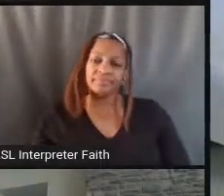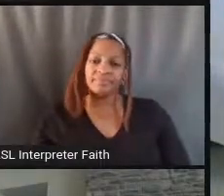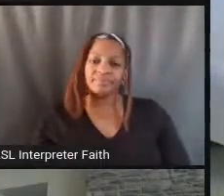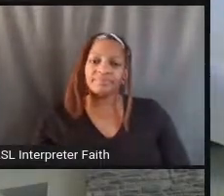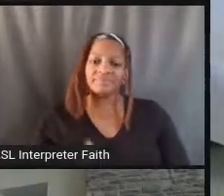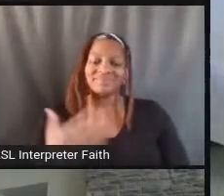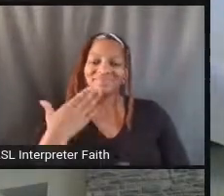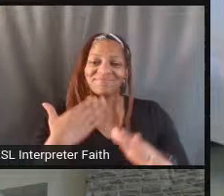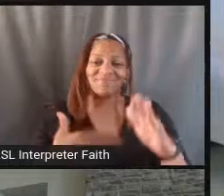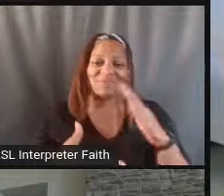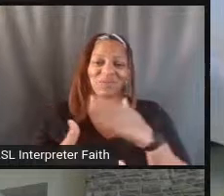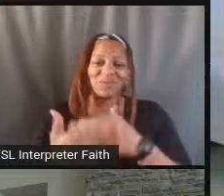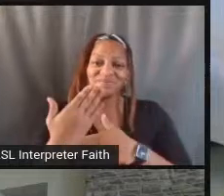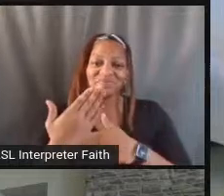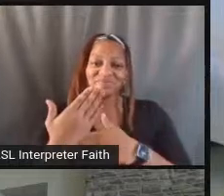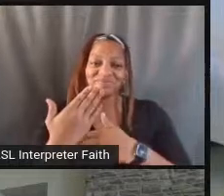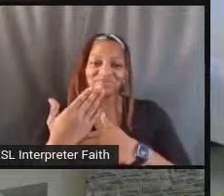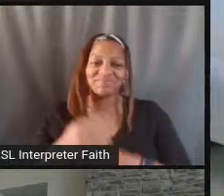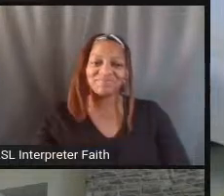Good morning.